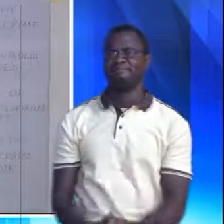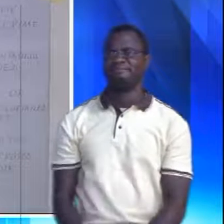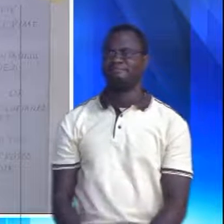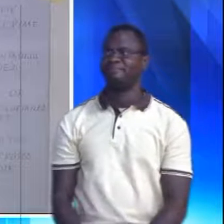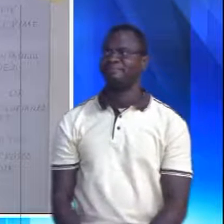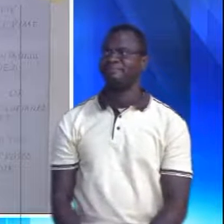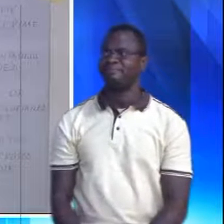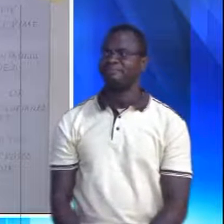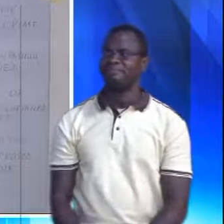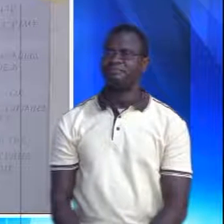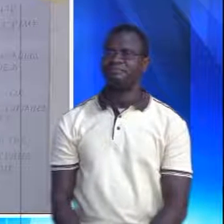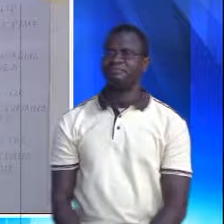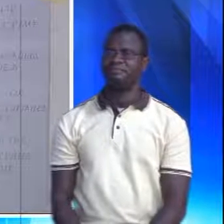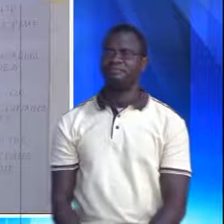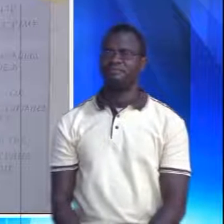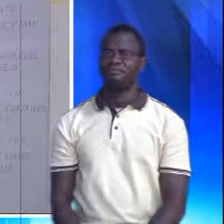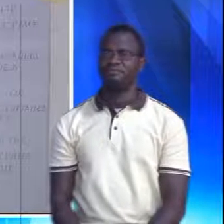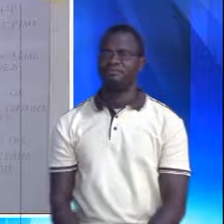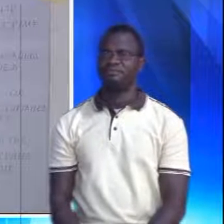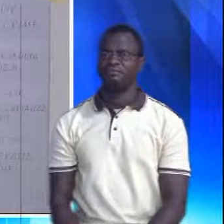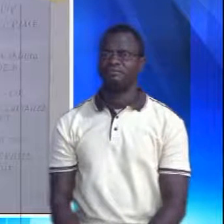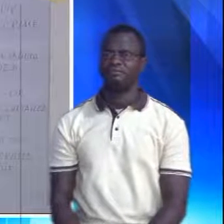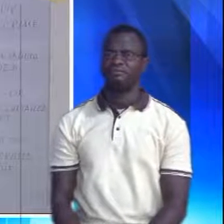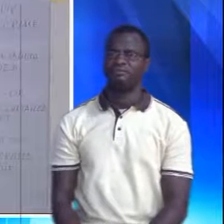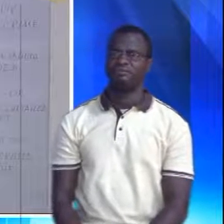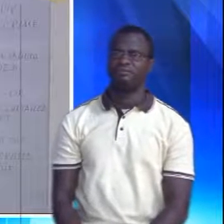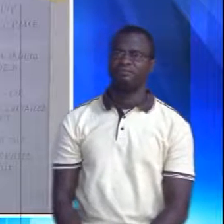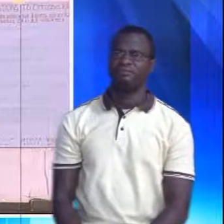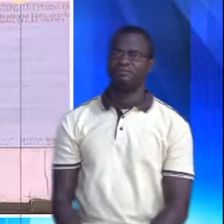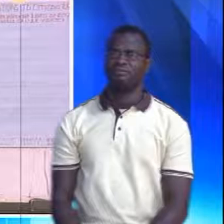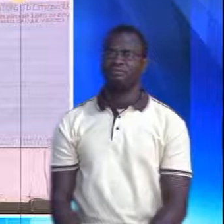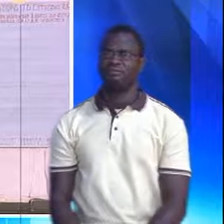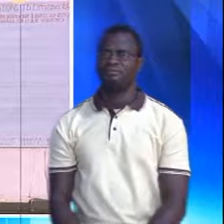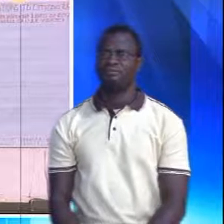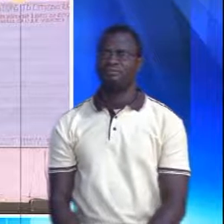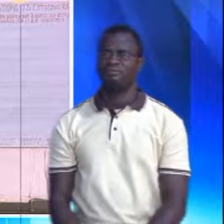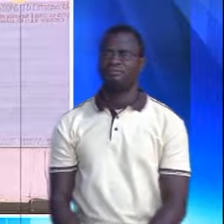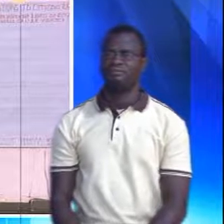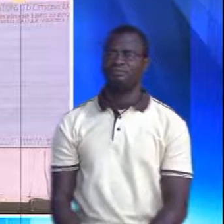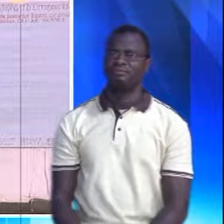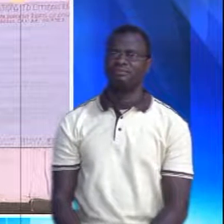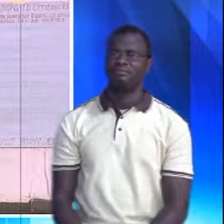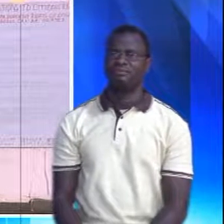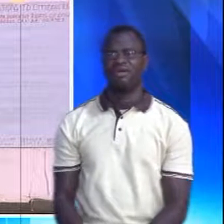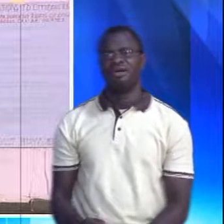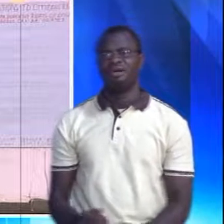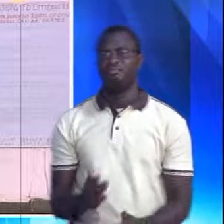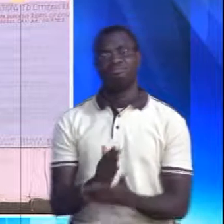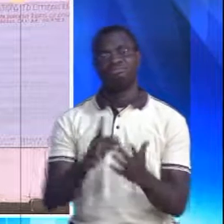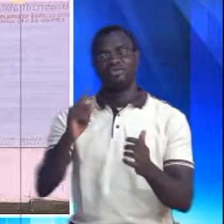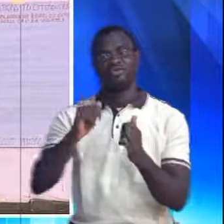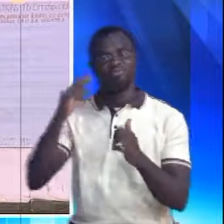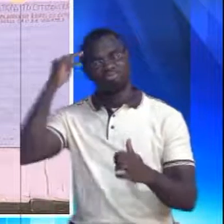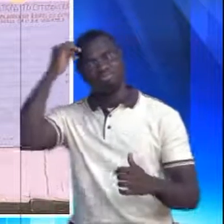senses. It's not with his mental faculty again. He can kill. And when a madman kill, you